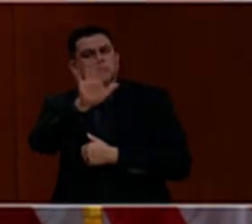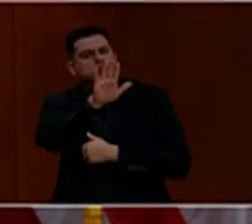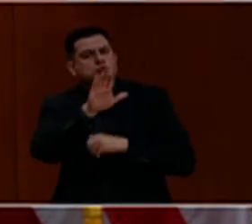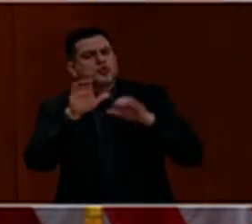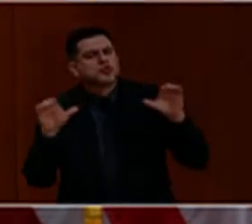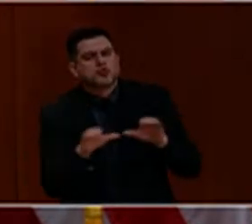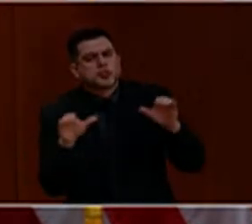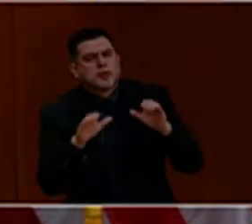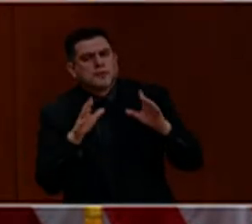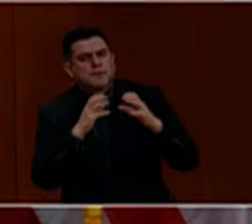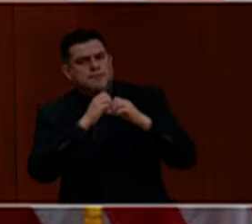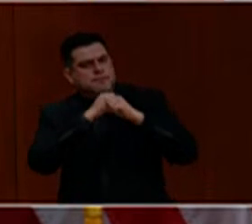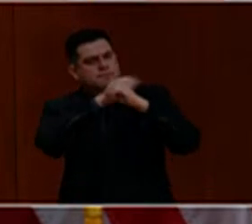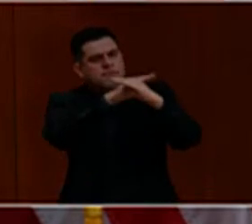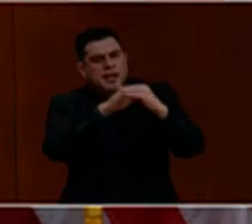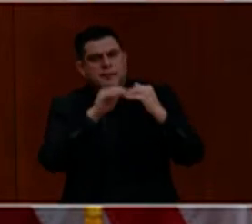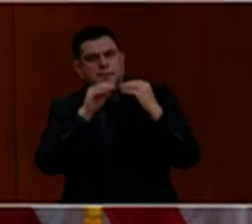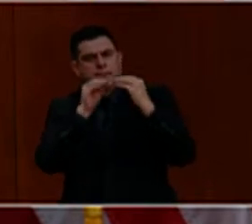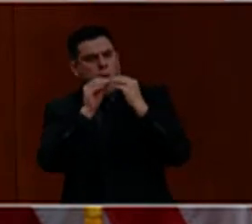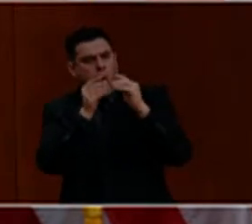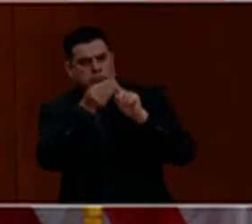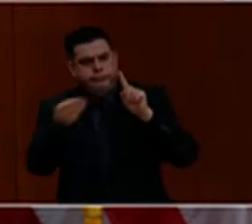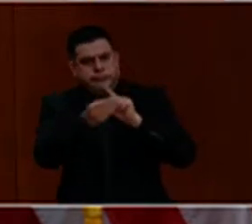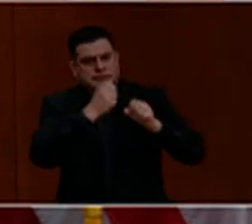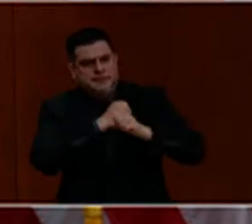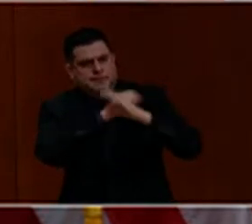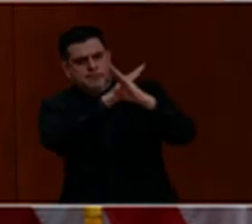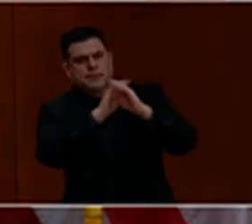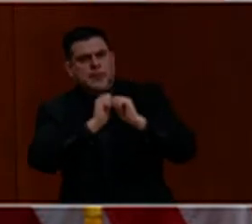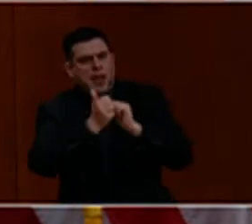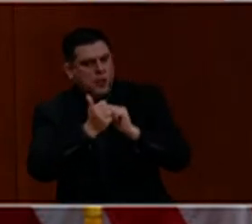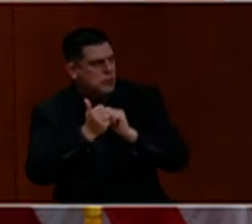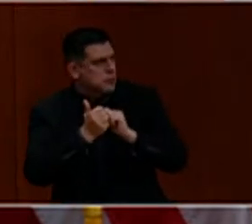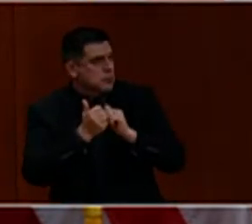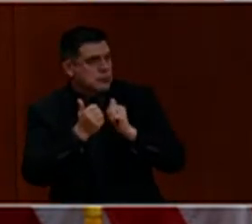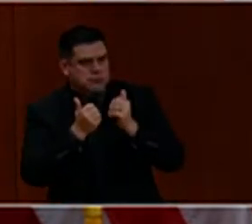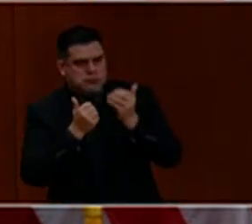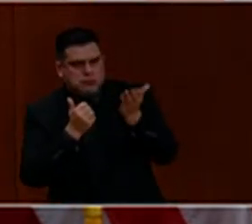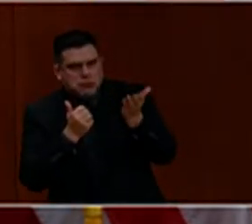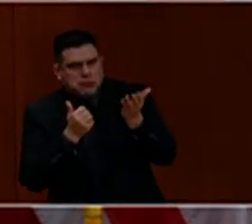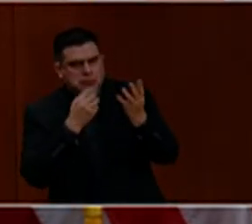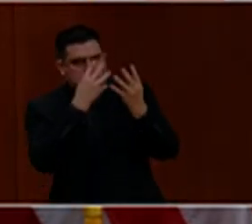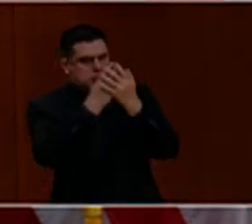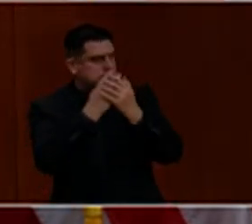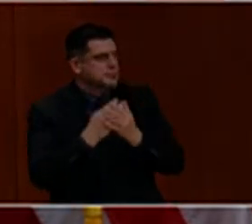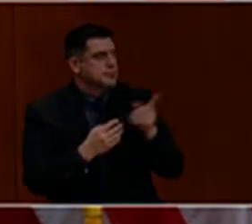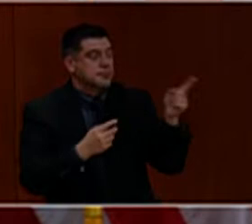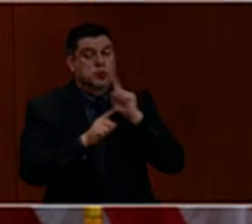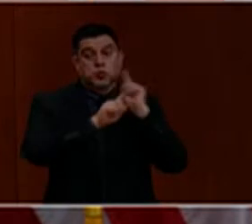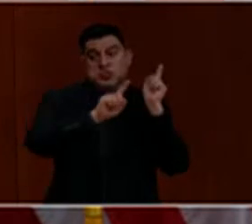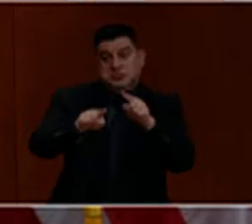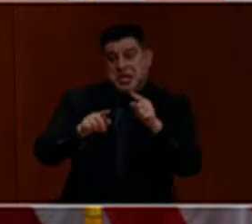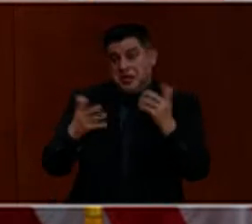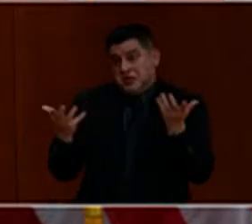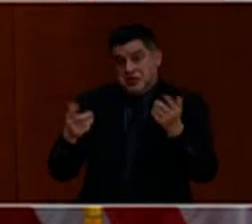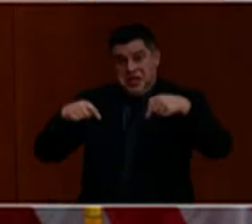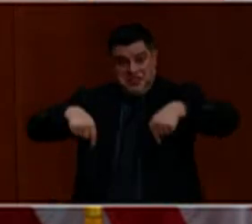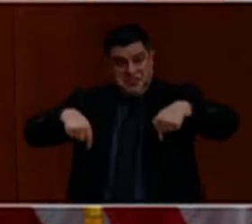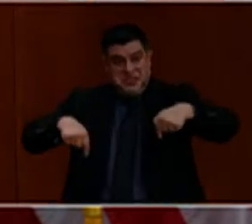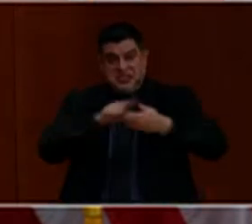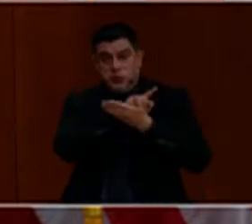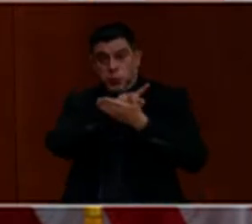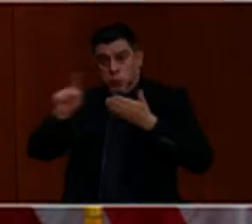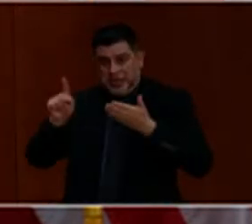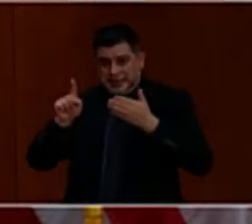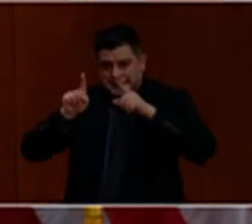further infections? Well, we're going to, in the prisons, I think after this week, I mean, we're going to have tested, I think